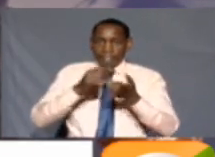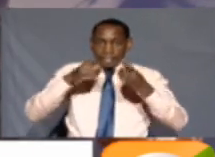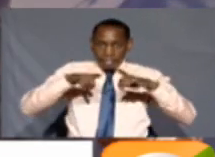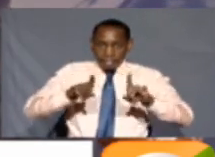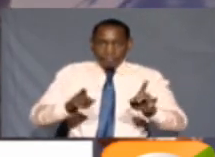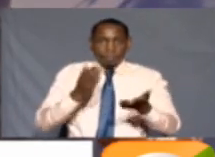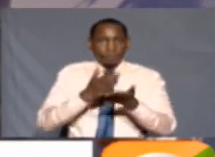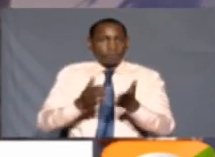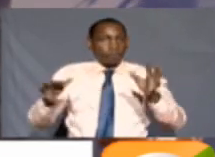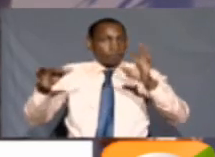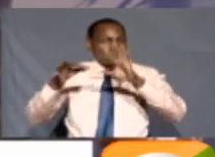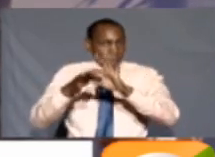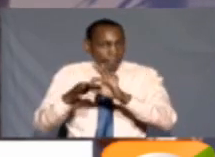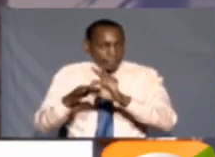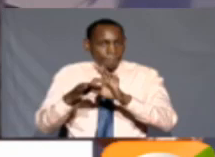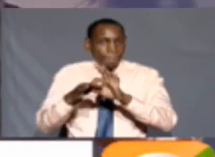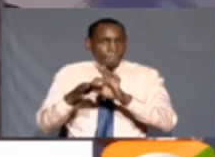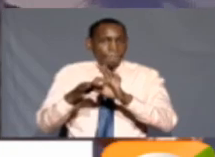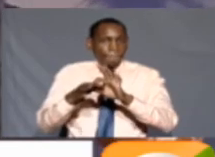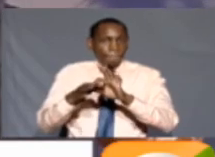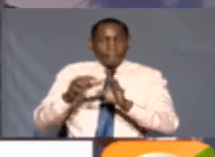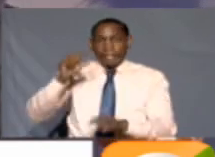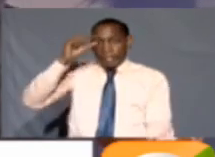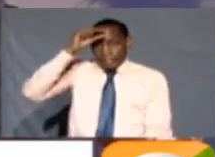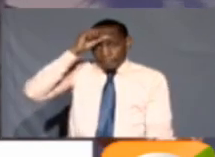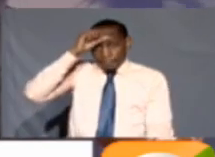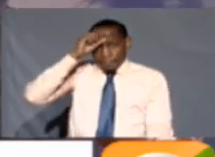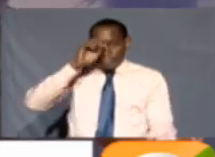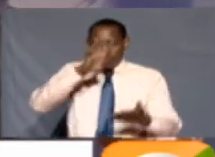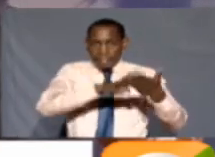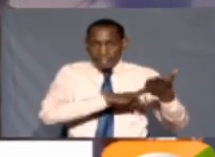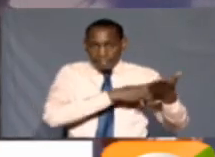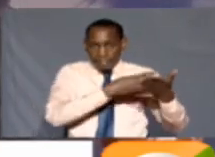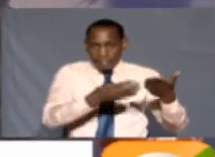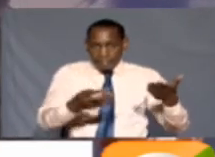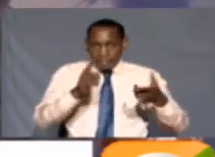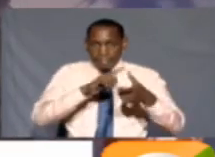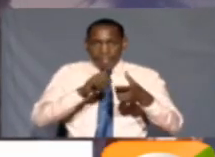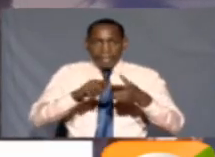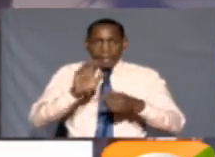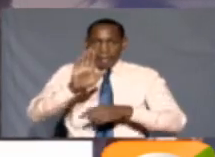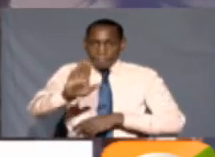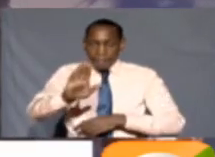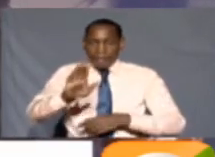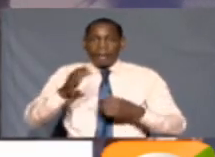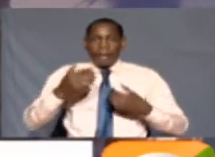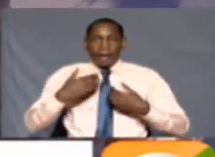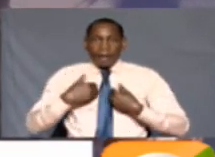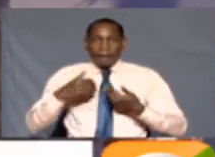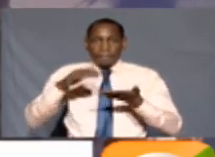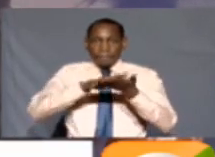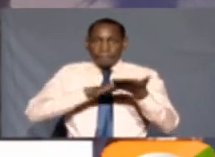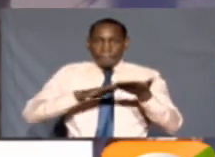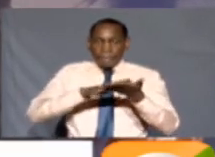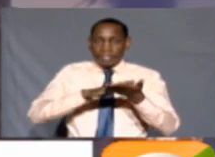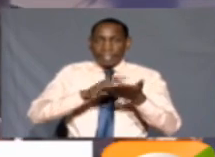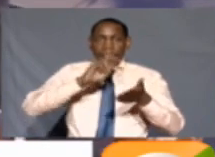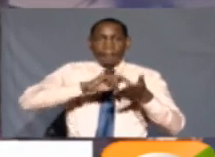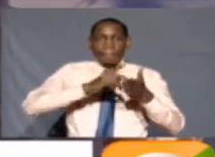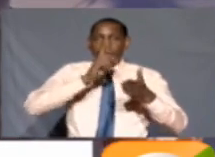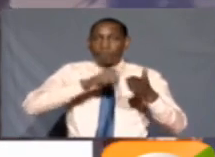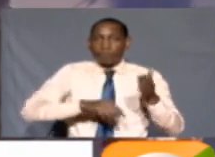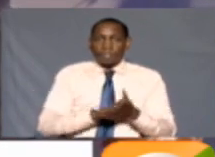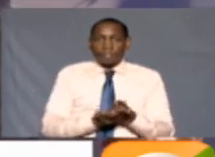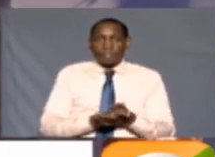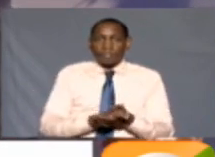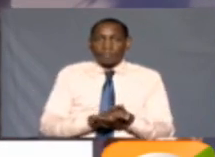co-owner, you know, in your governance structures, then you lay the foundation for whistleblowing. It means you